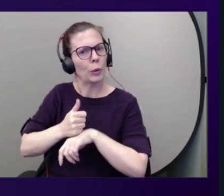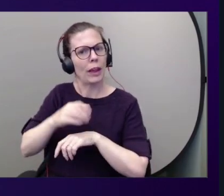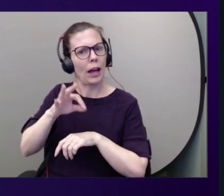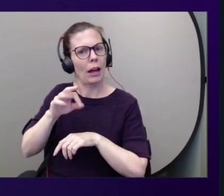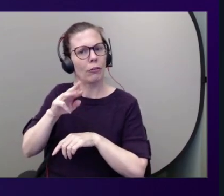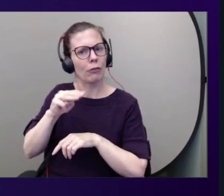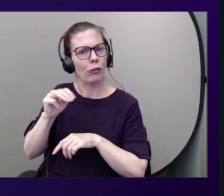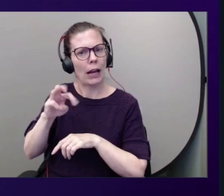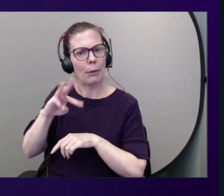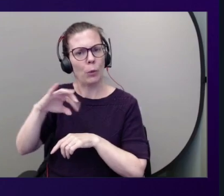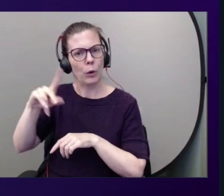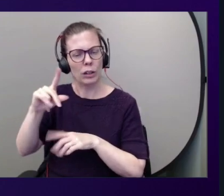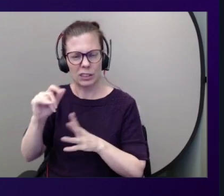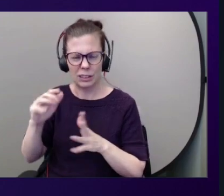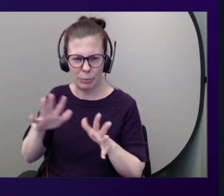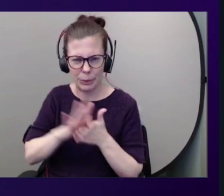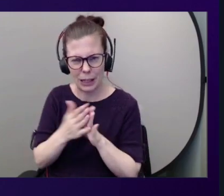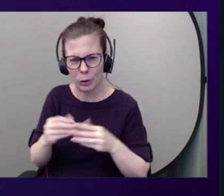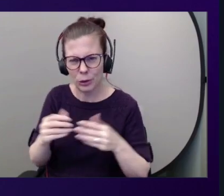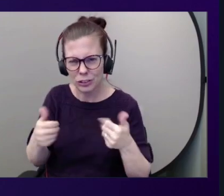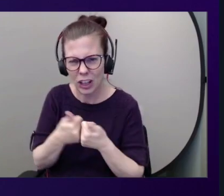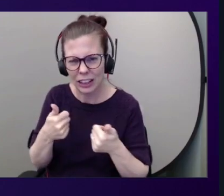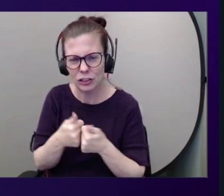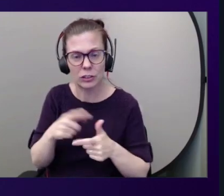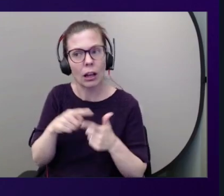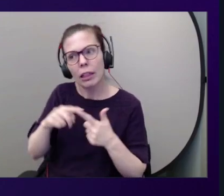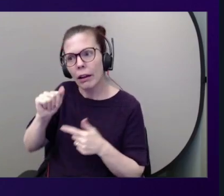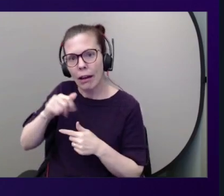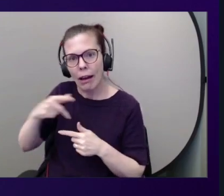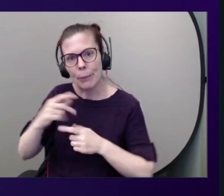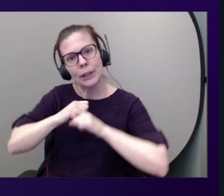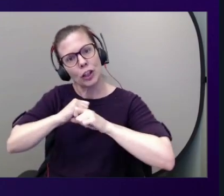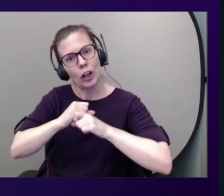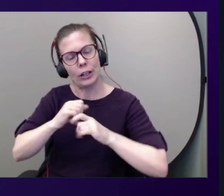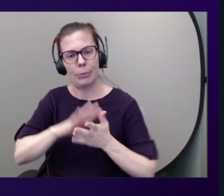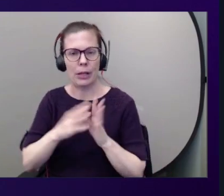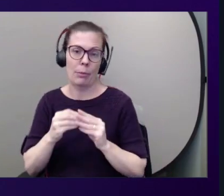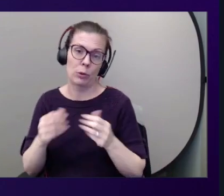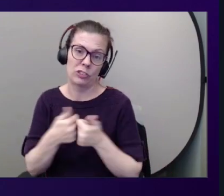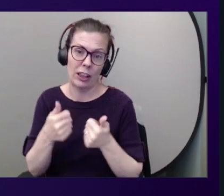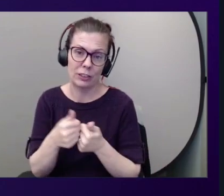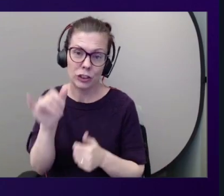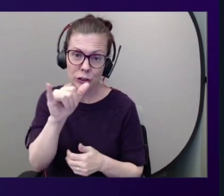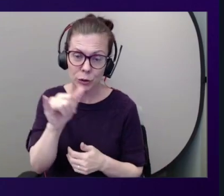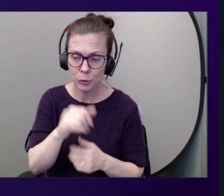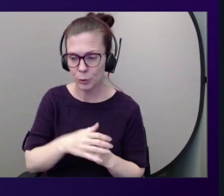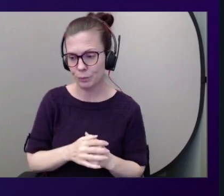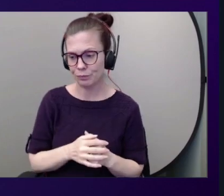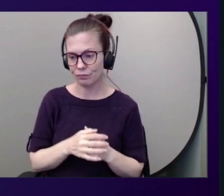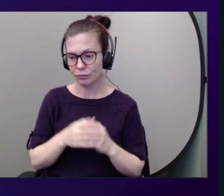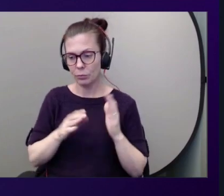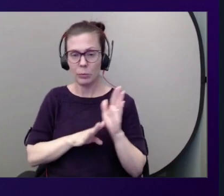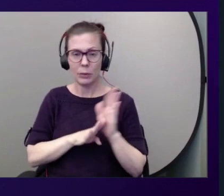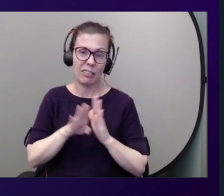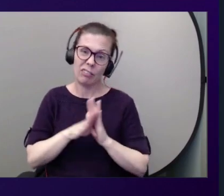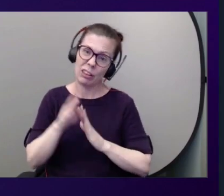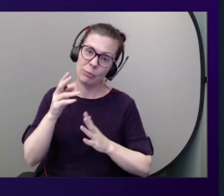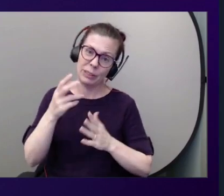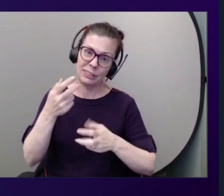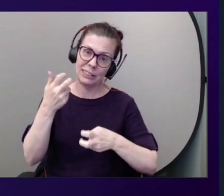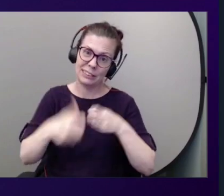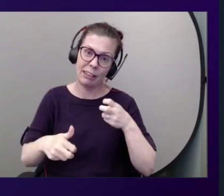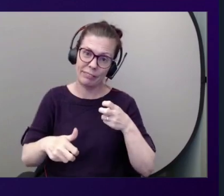more challenging. And then the application security is getting more challenging with this over time. So development is hard,